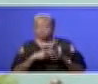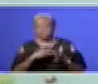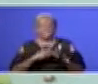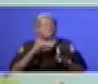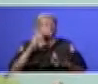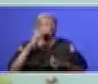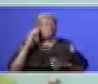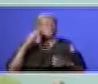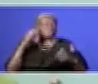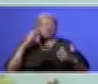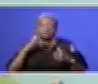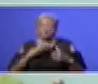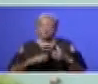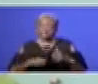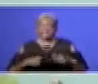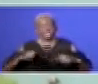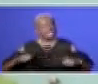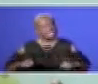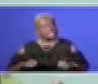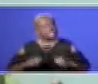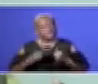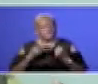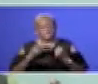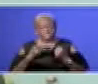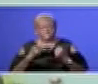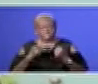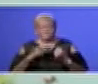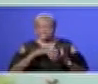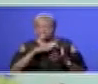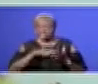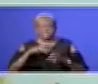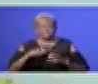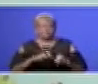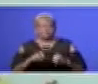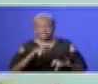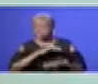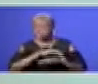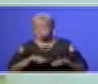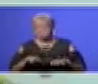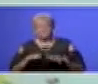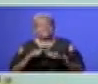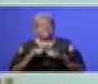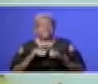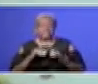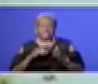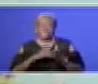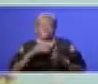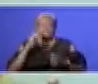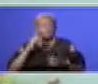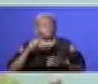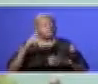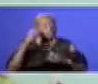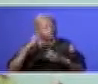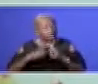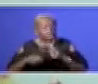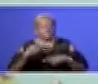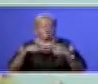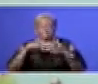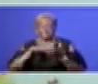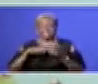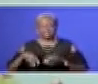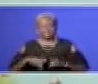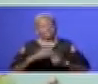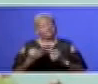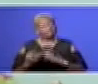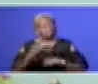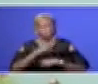It was challenging. This is a route that I do not take. So it was really hard coming this way today, but